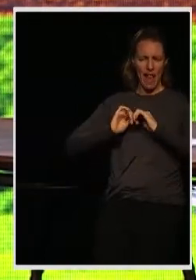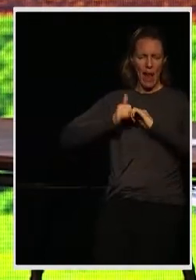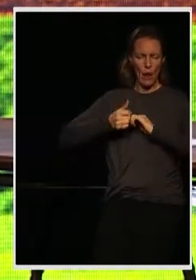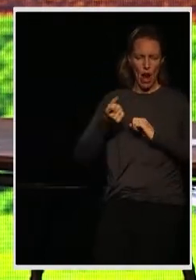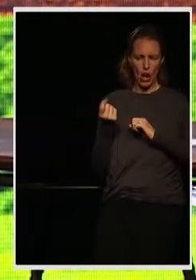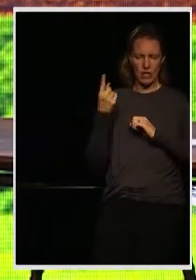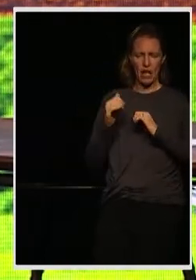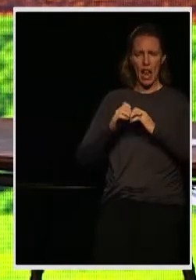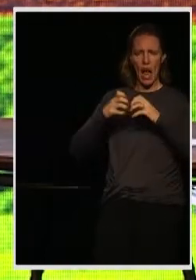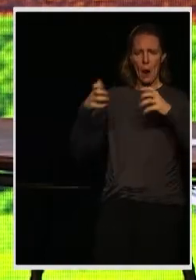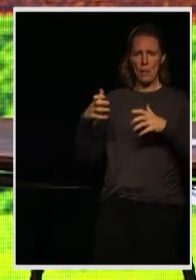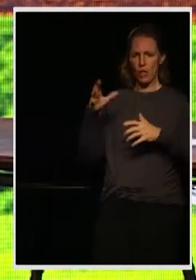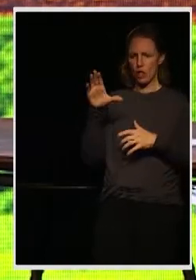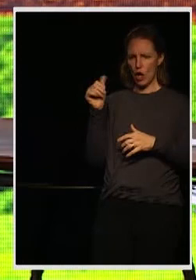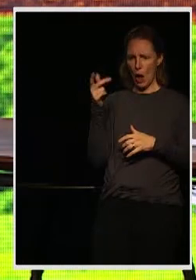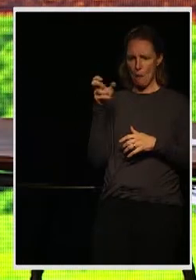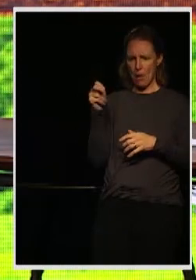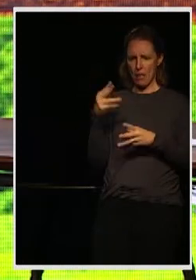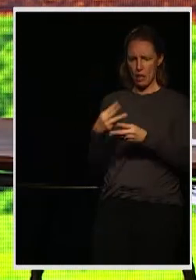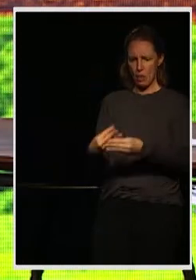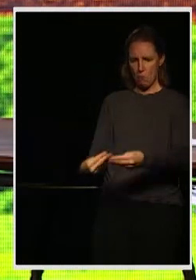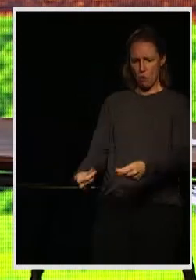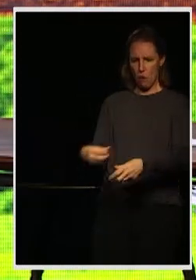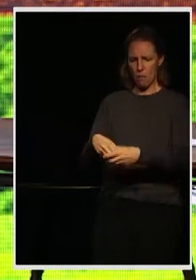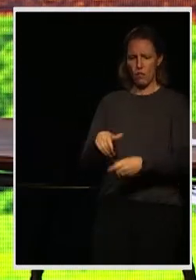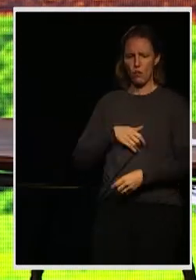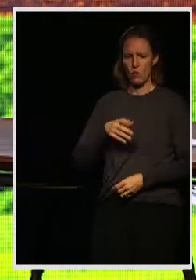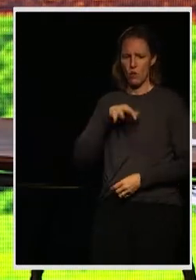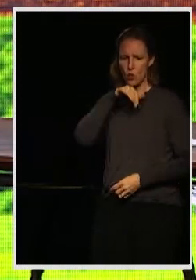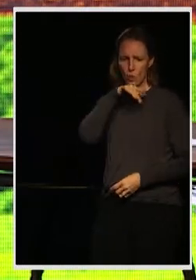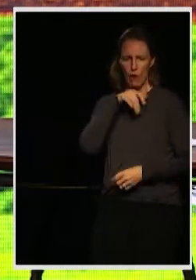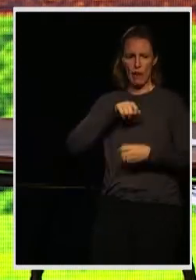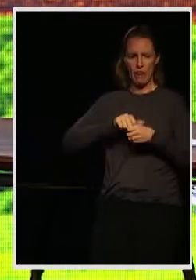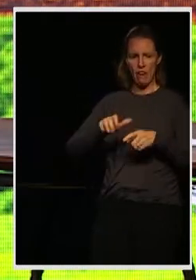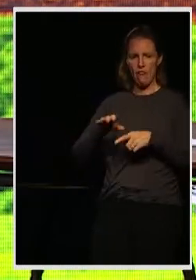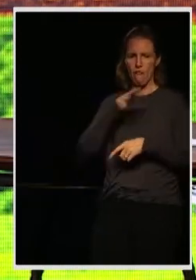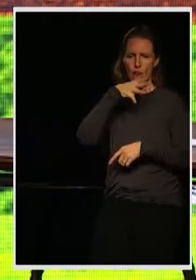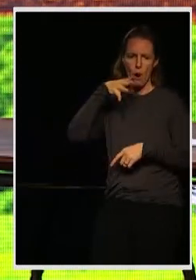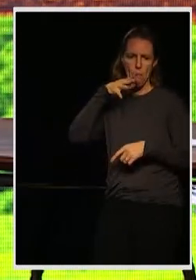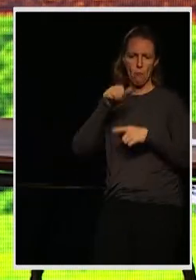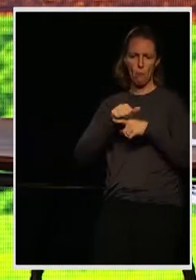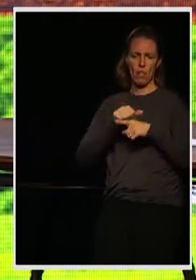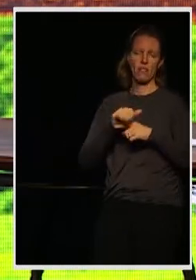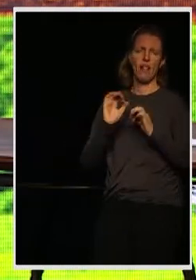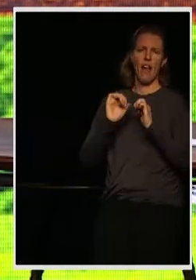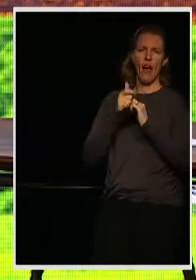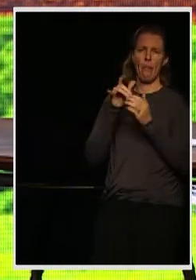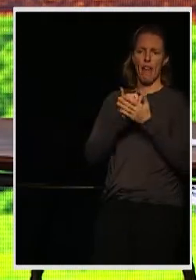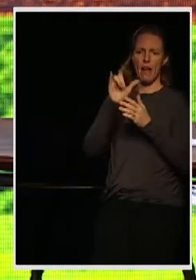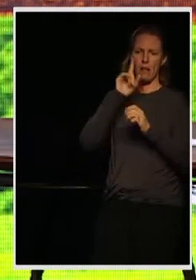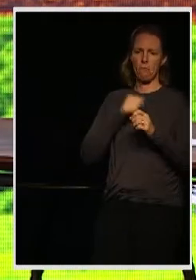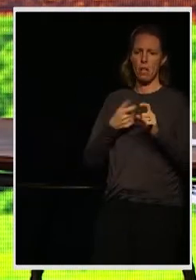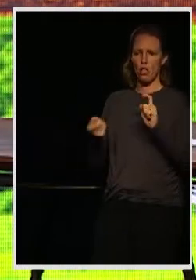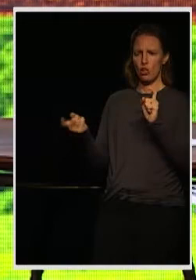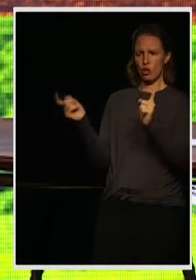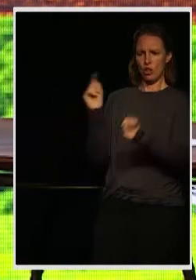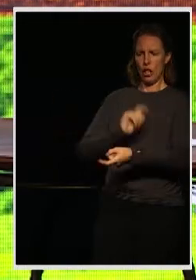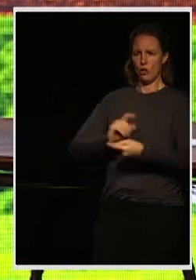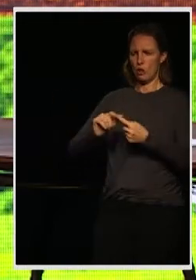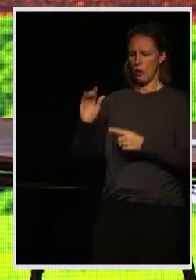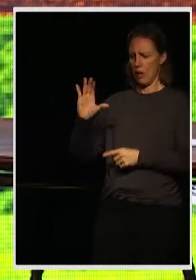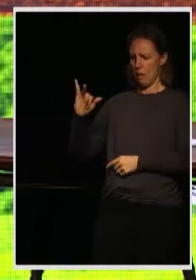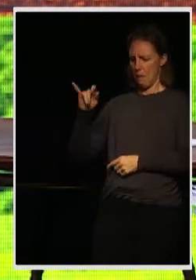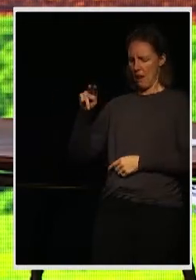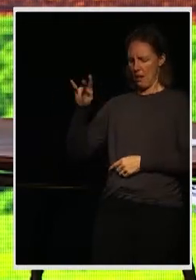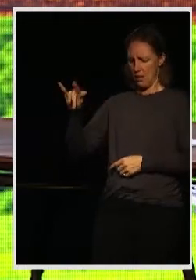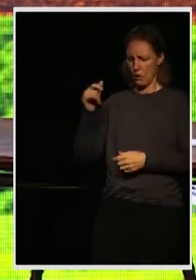carbon is absorbed into the soil in farming practices, and then how that can be turned into a commodity so that farmers